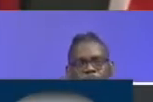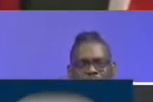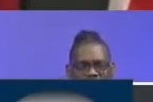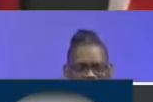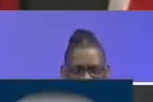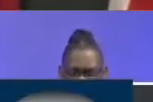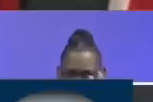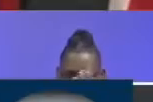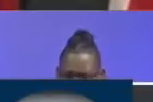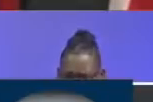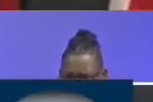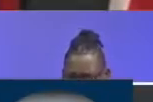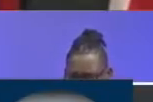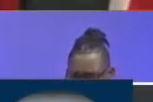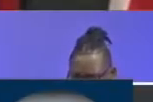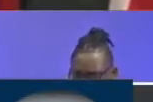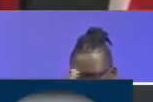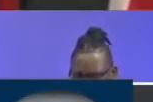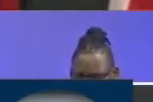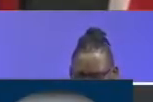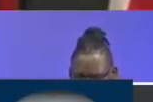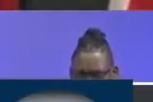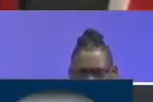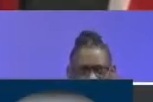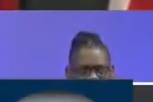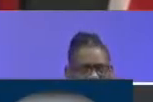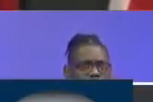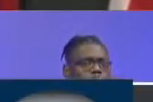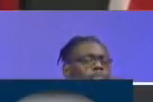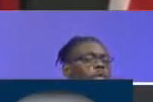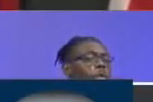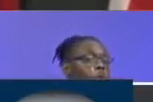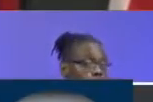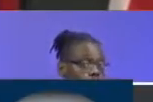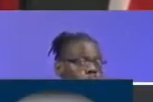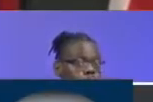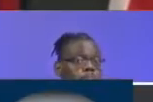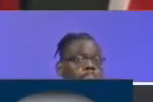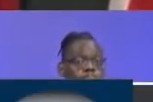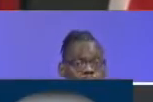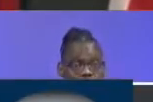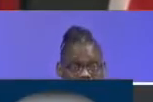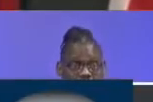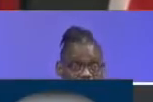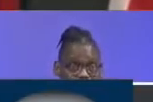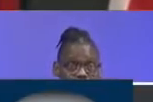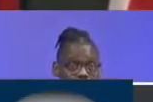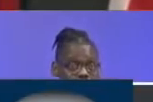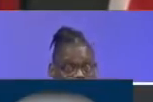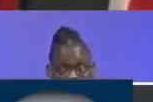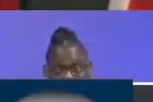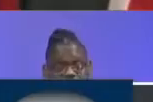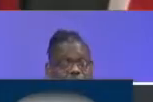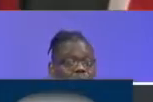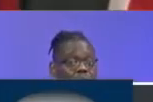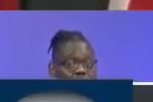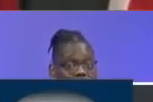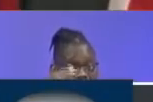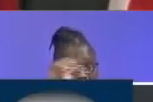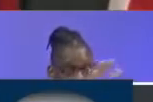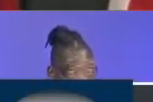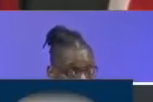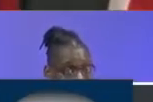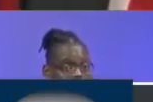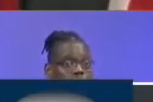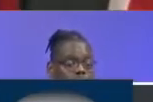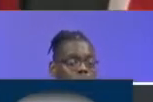now in 77 countries, most of them countries that we are already in touch with, and we intend to maintain those contacts, so it makes